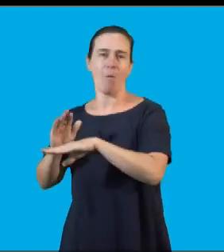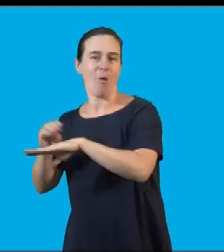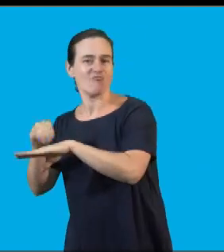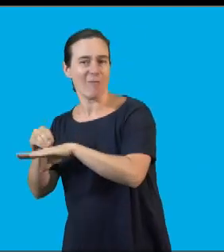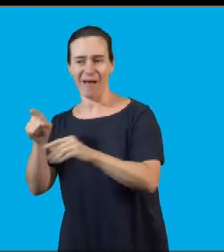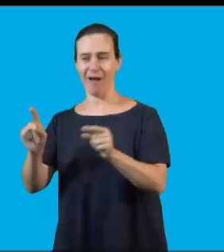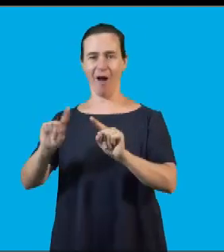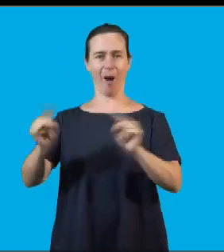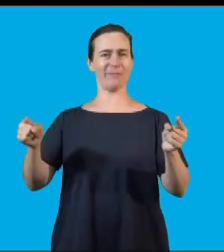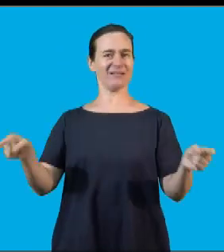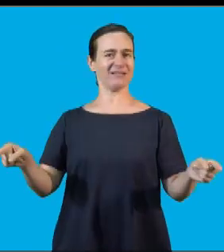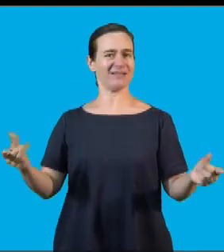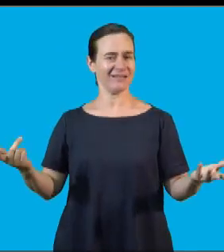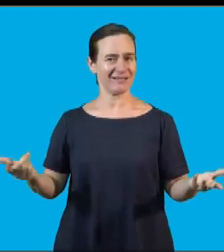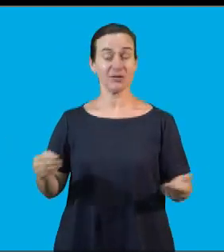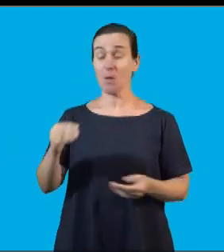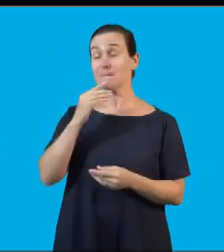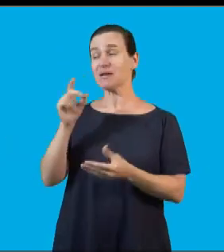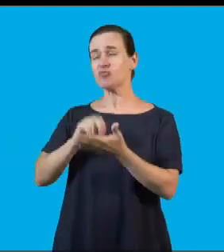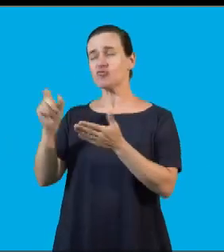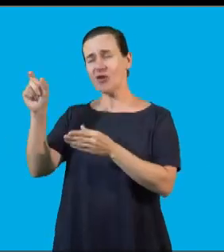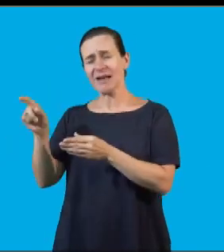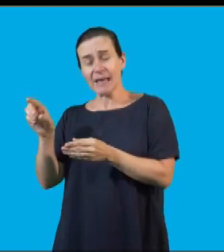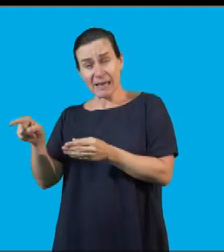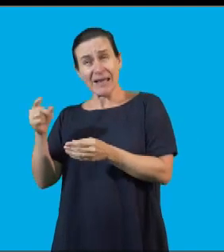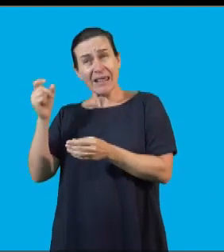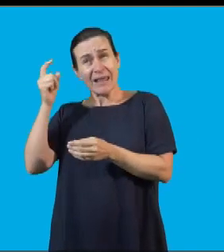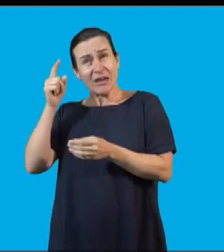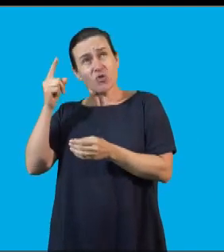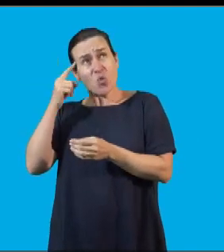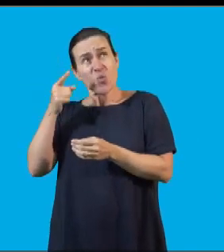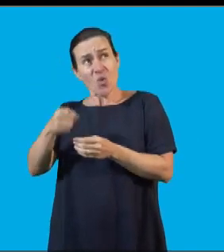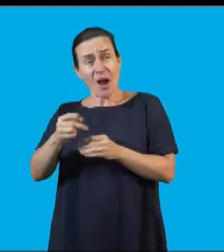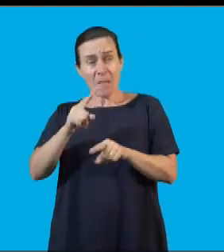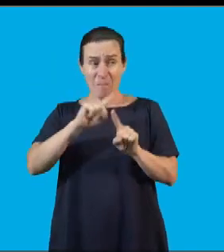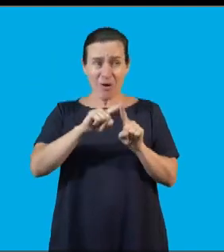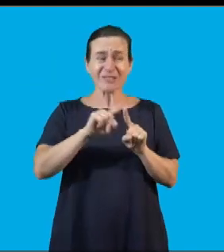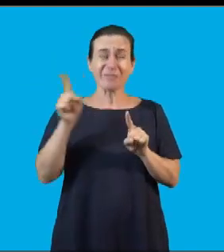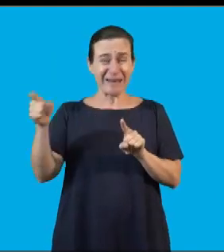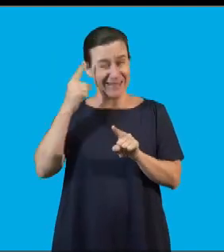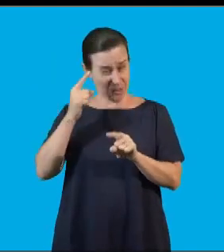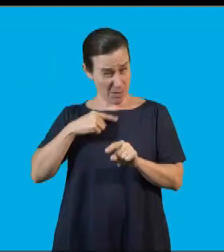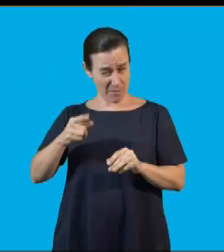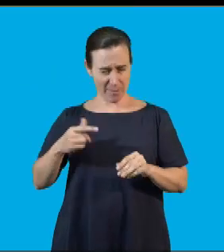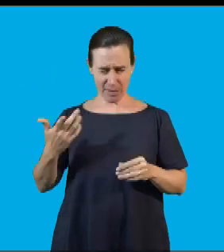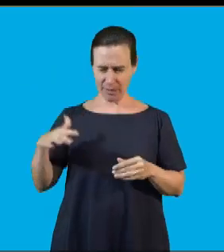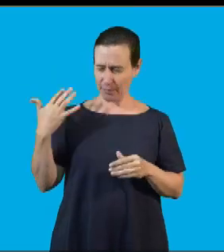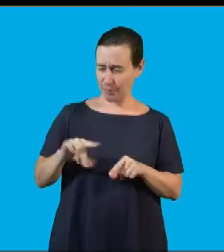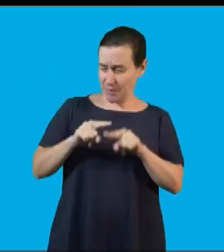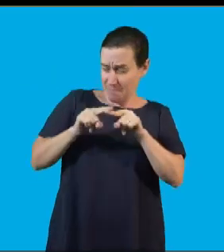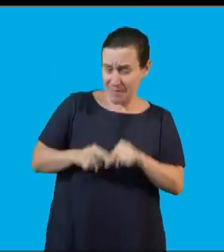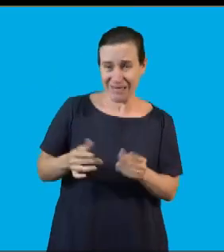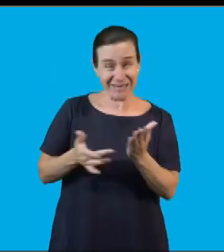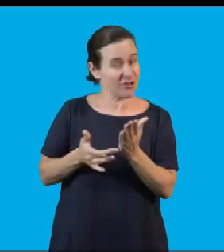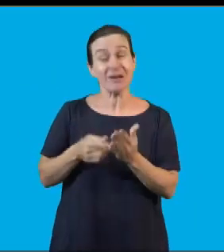security risks. So this shows that the writer is again cautious about depending too much on technology because it could